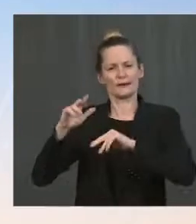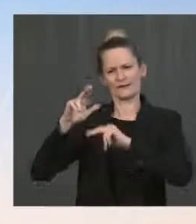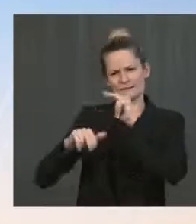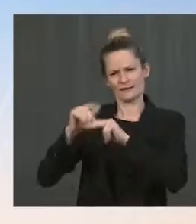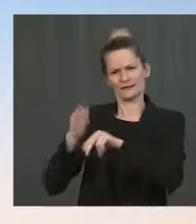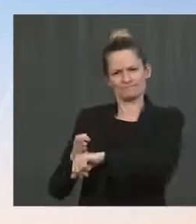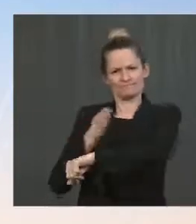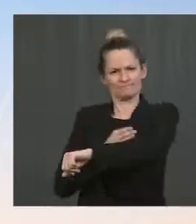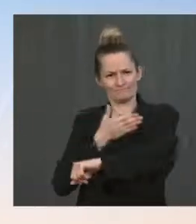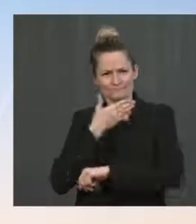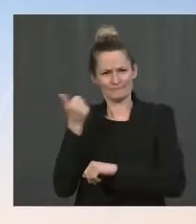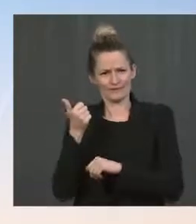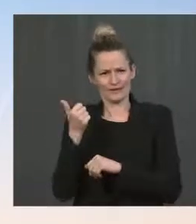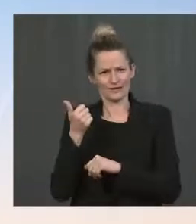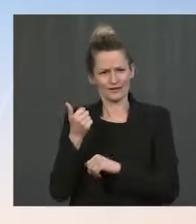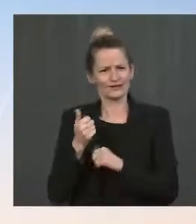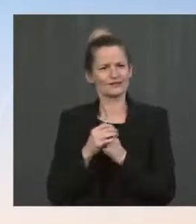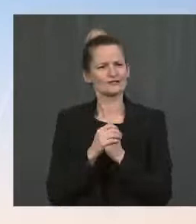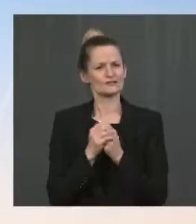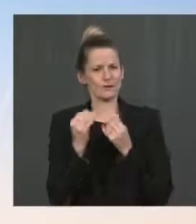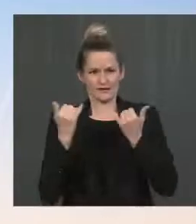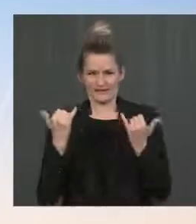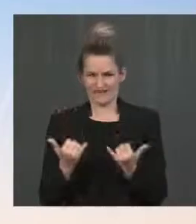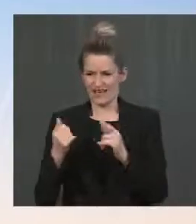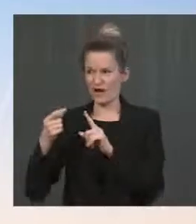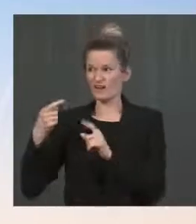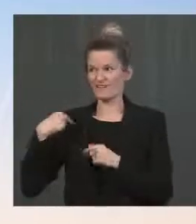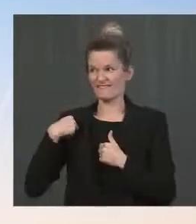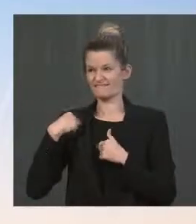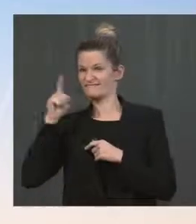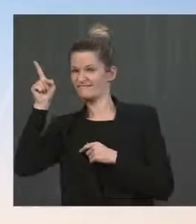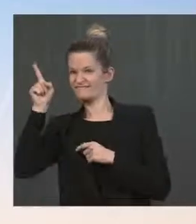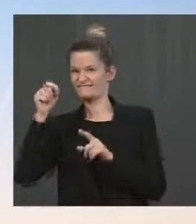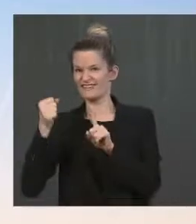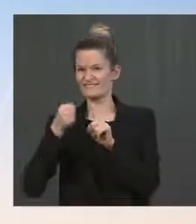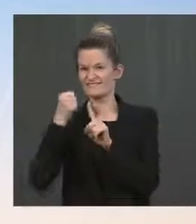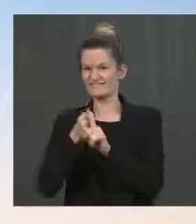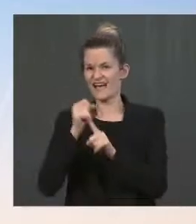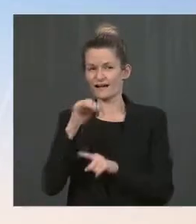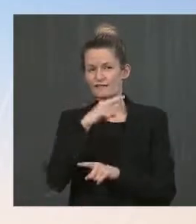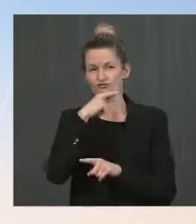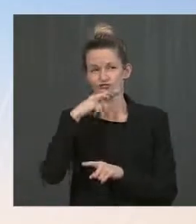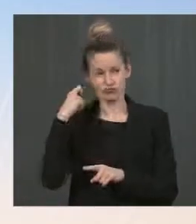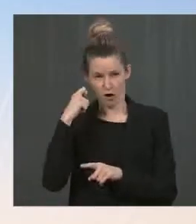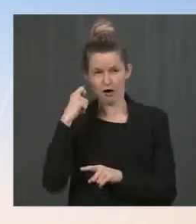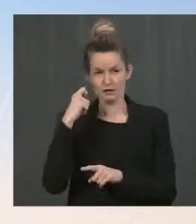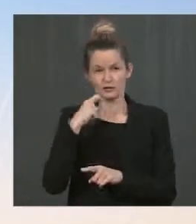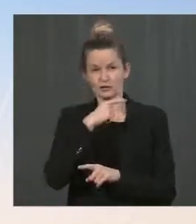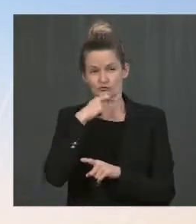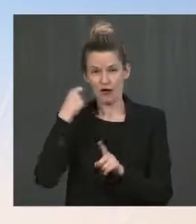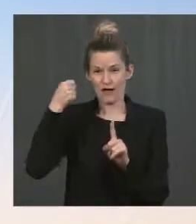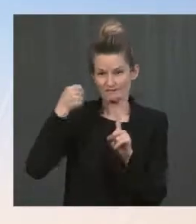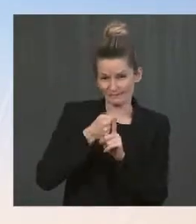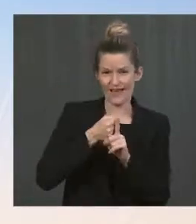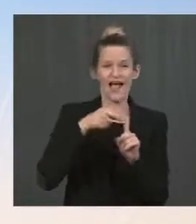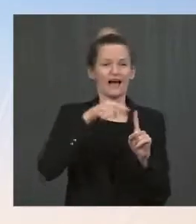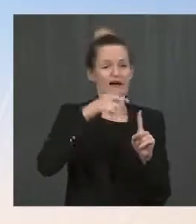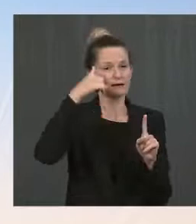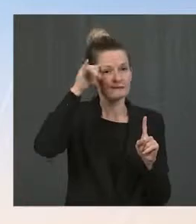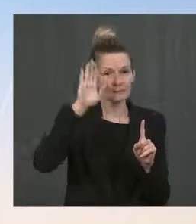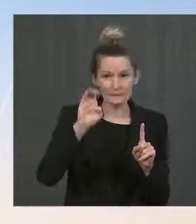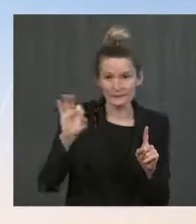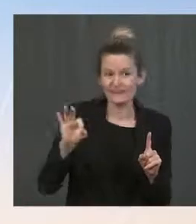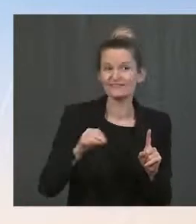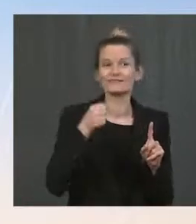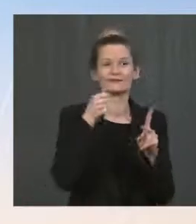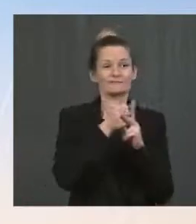effects of drought on these beef prices and pork prices and poultry prices, because it could lead potentially to people having to sell their